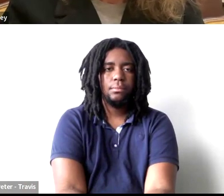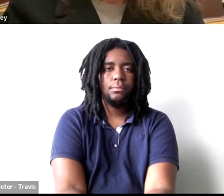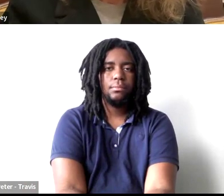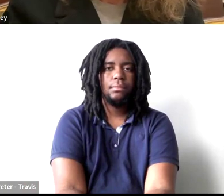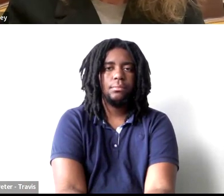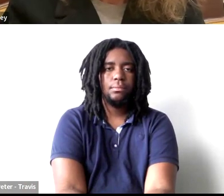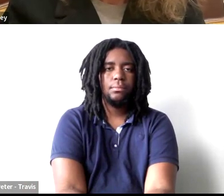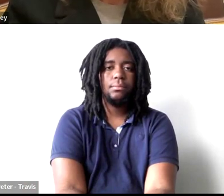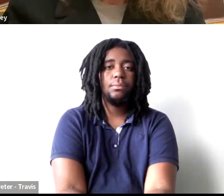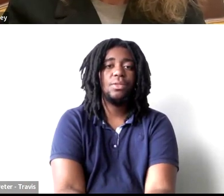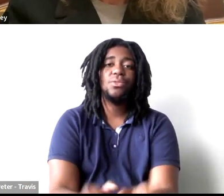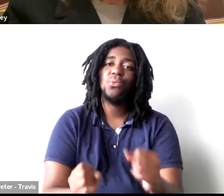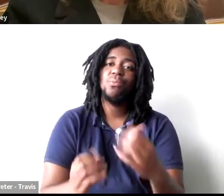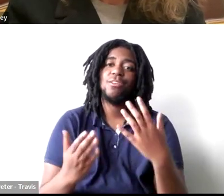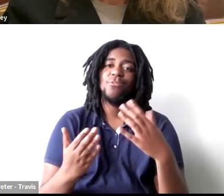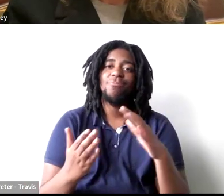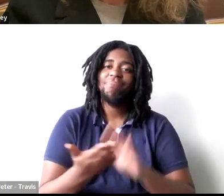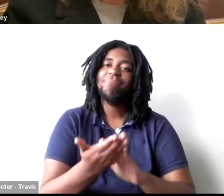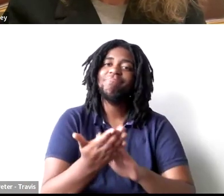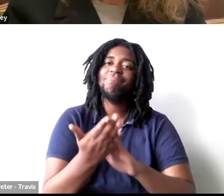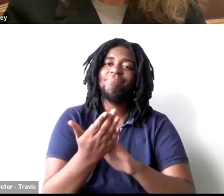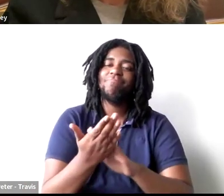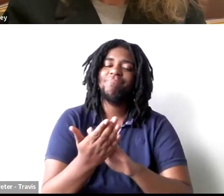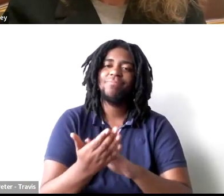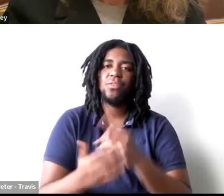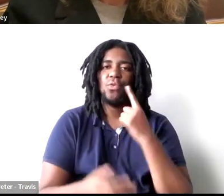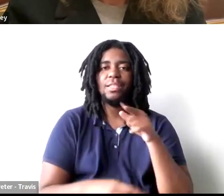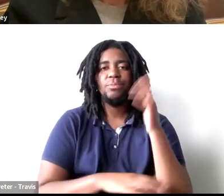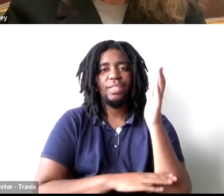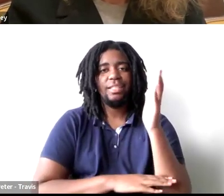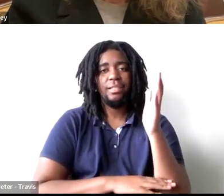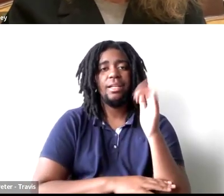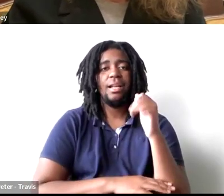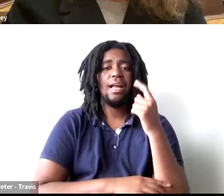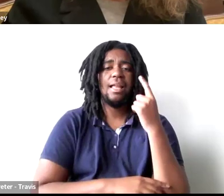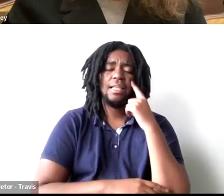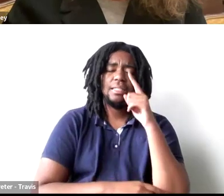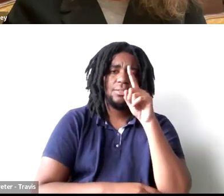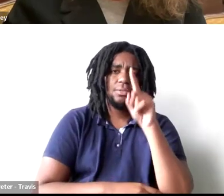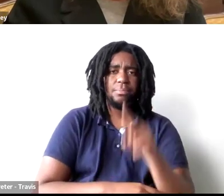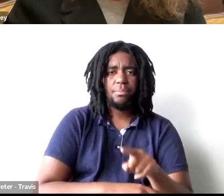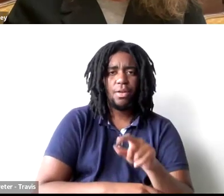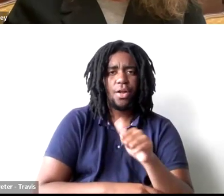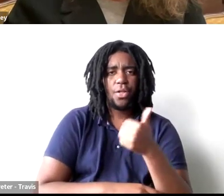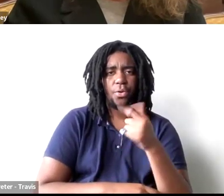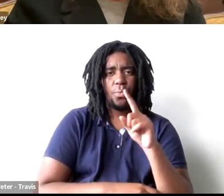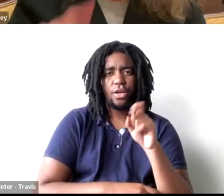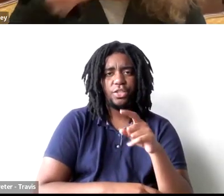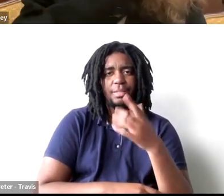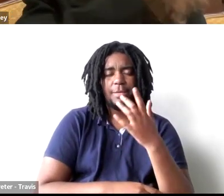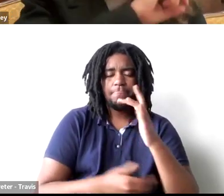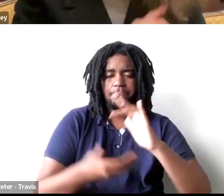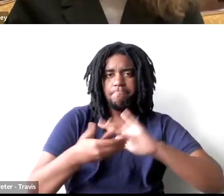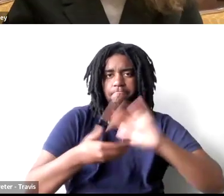Lots of kudos for this talk. And I think we did have a couple of other questions earlier in the chat. Let me go back